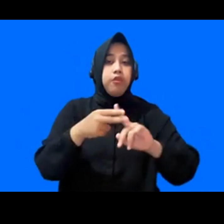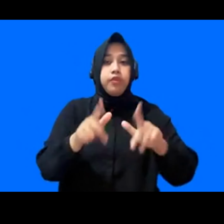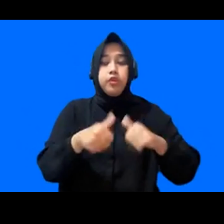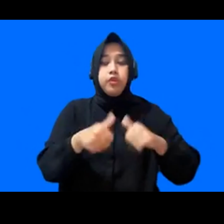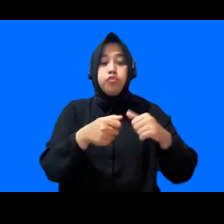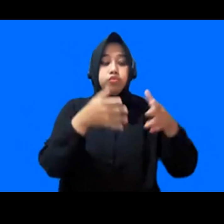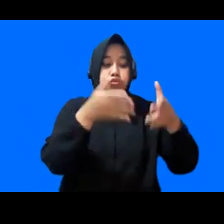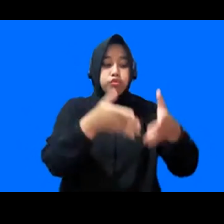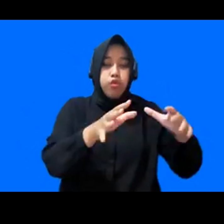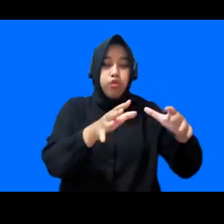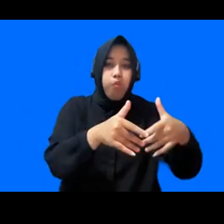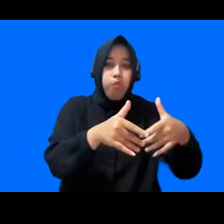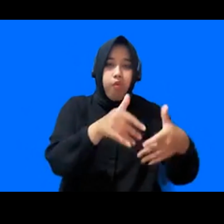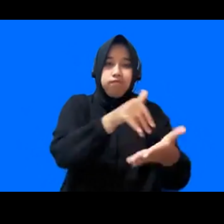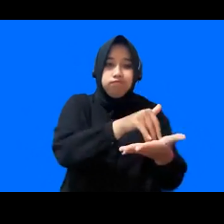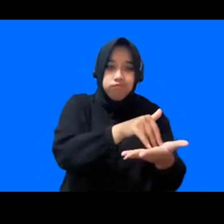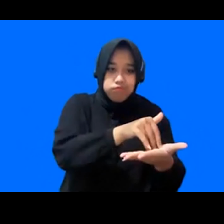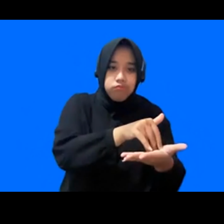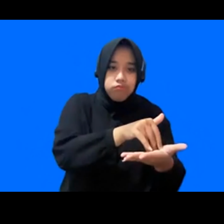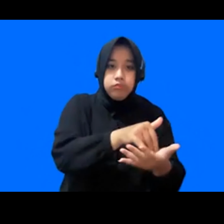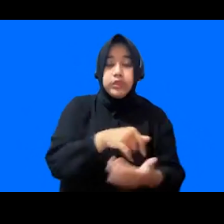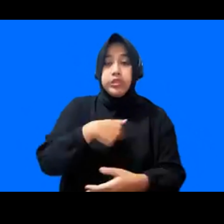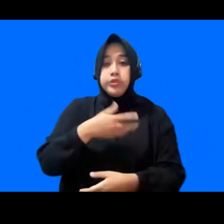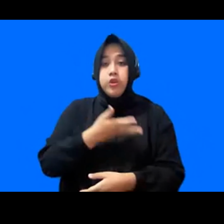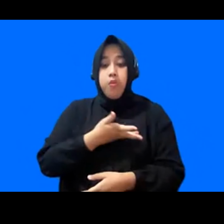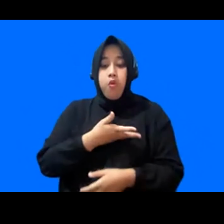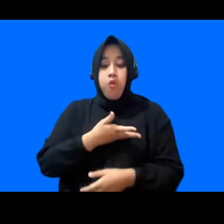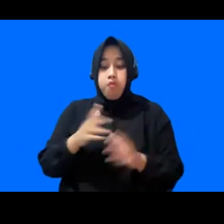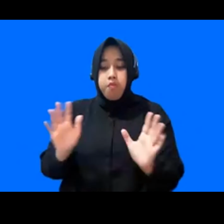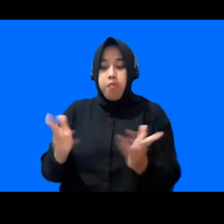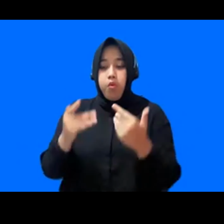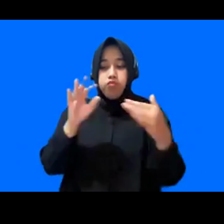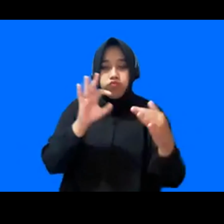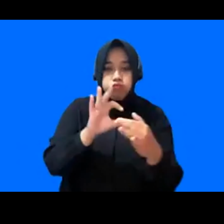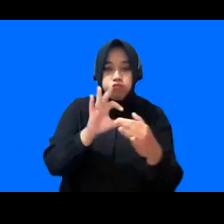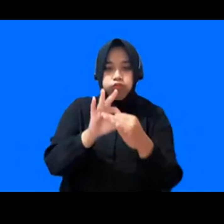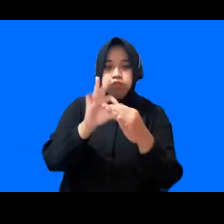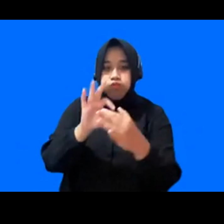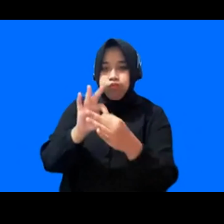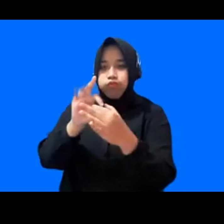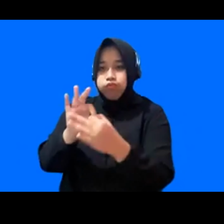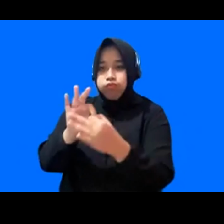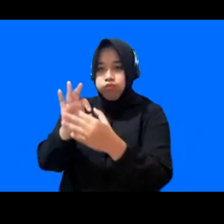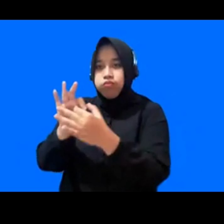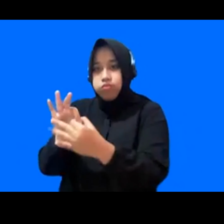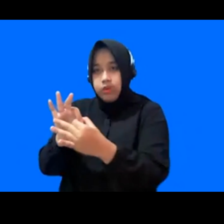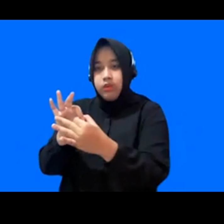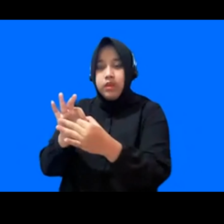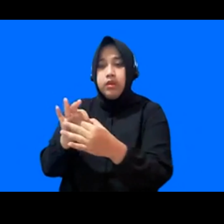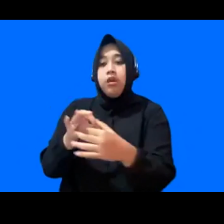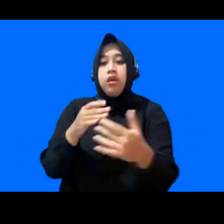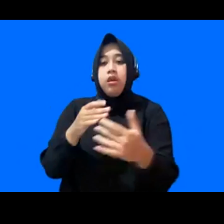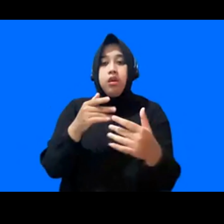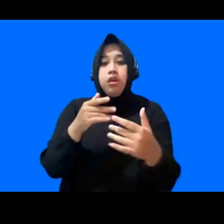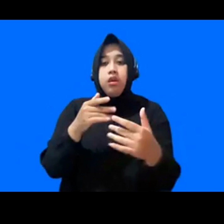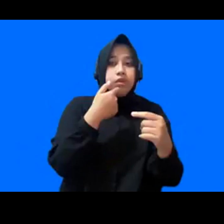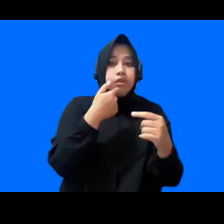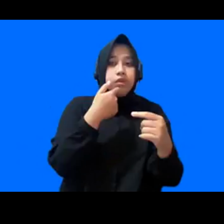drive solutions at the intersection of technology and inclusion, leading us to smart, livable, inclusive, and resilient